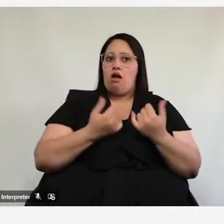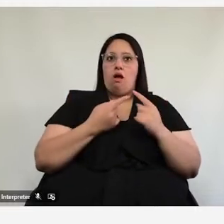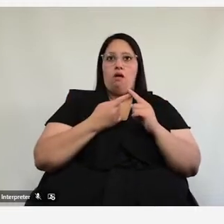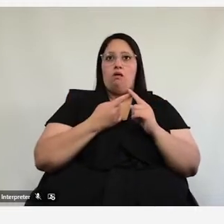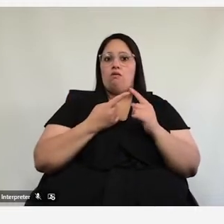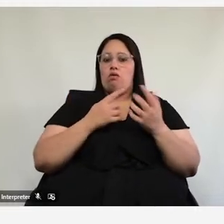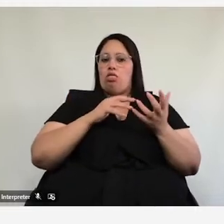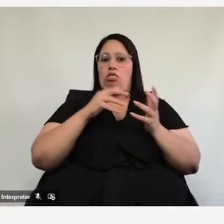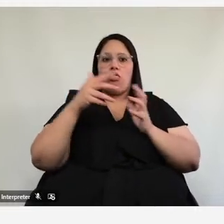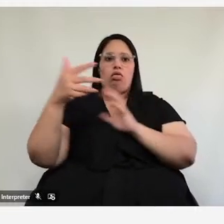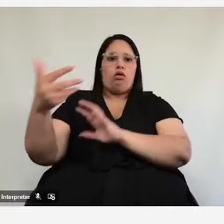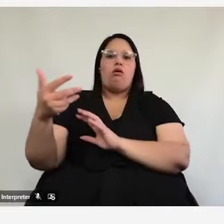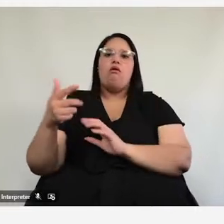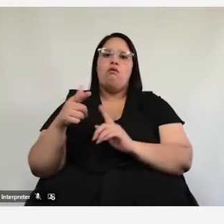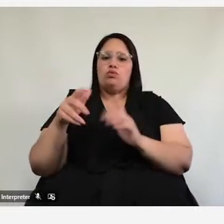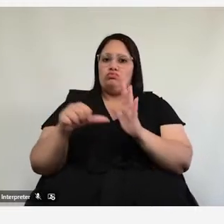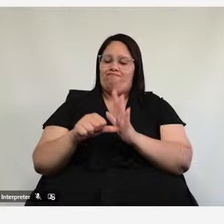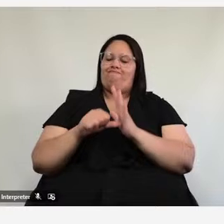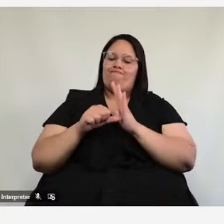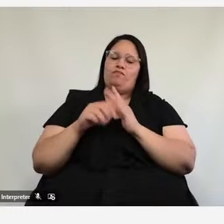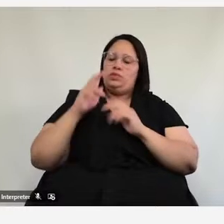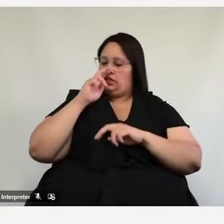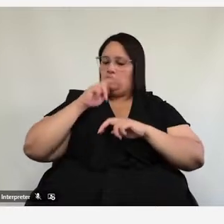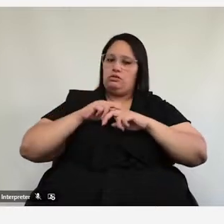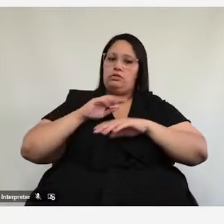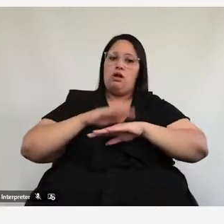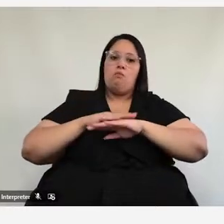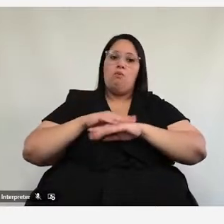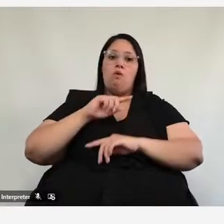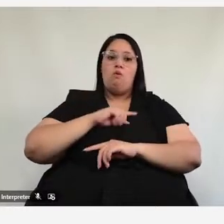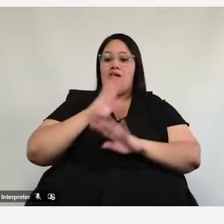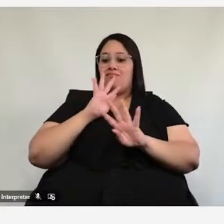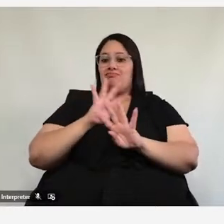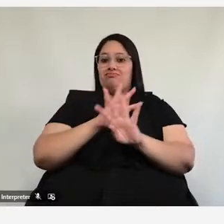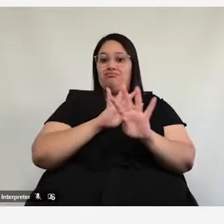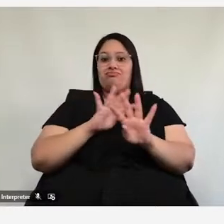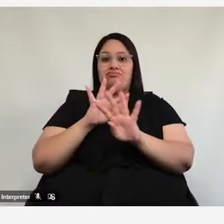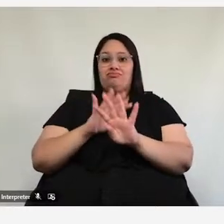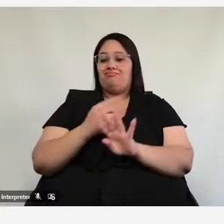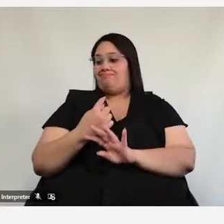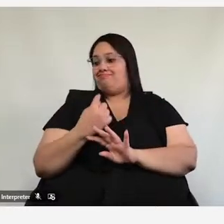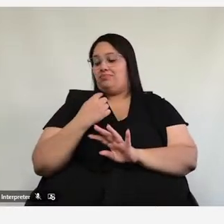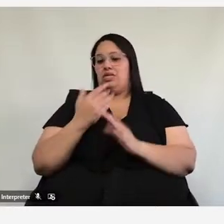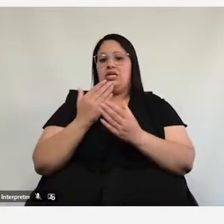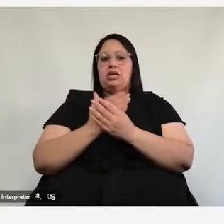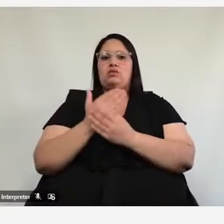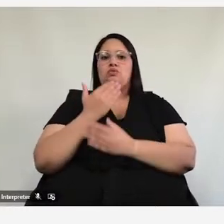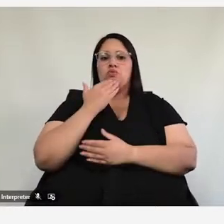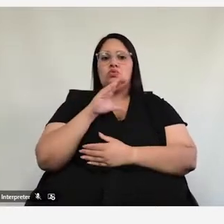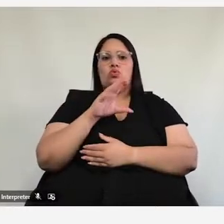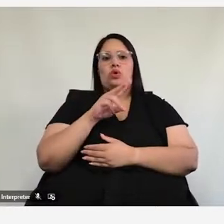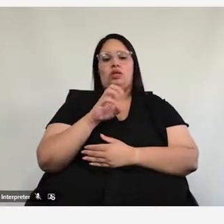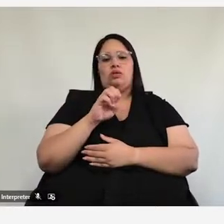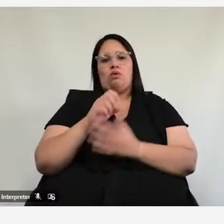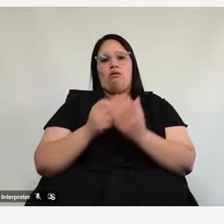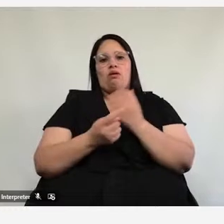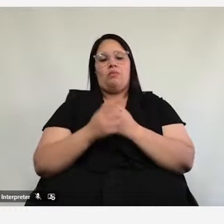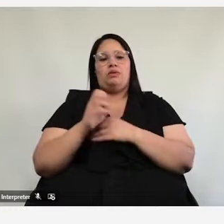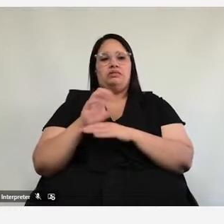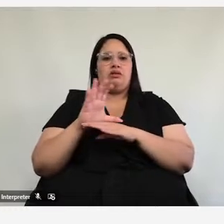be stressed enough, as the demonstration recently by the case of Twekwe in the Eastern